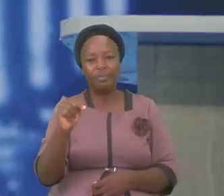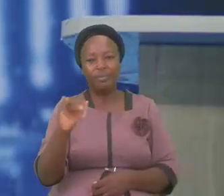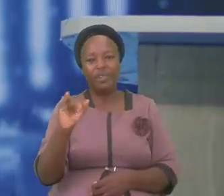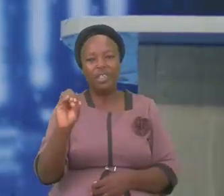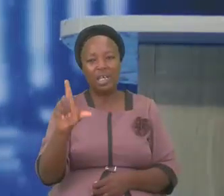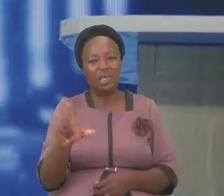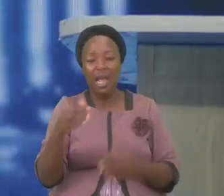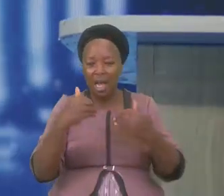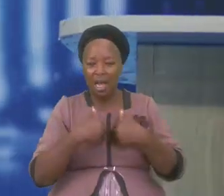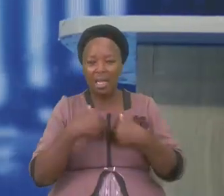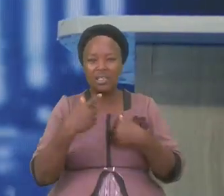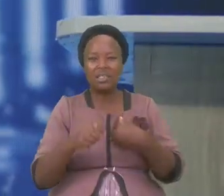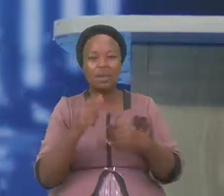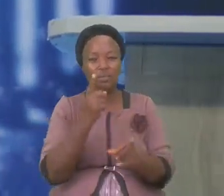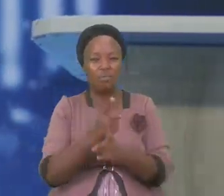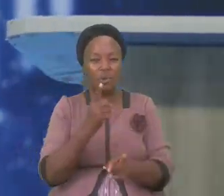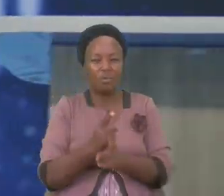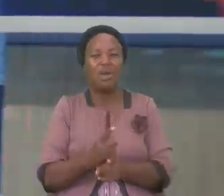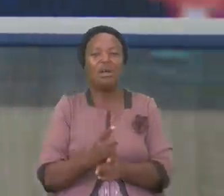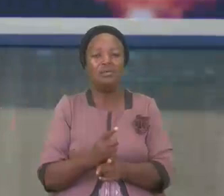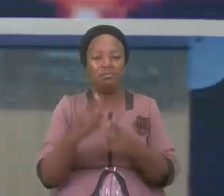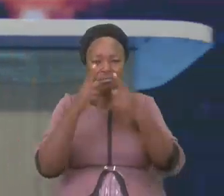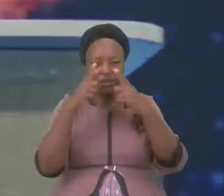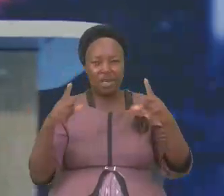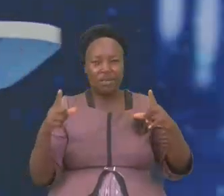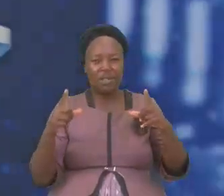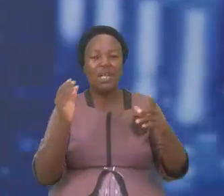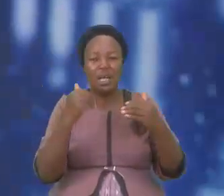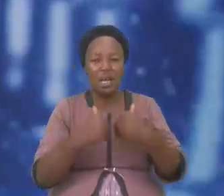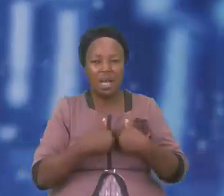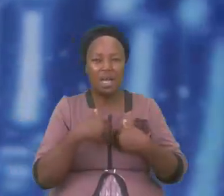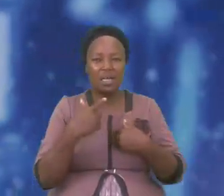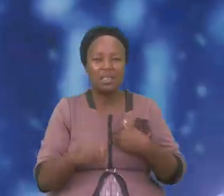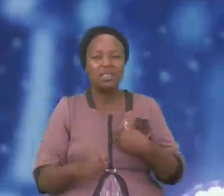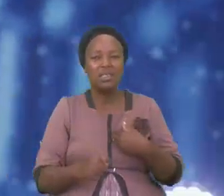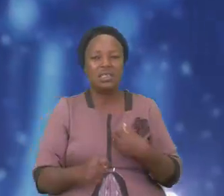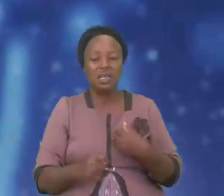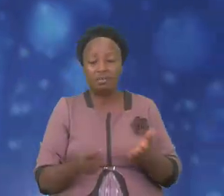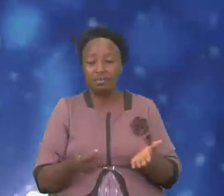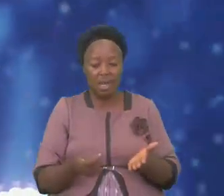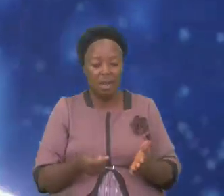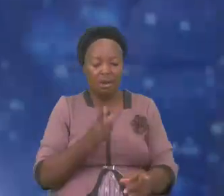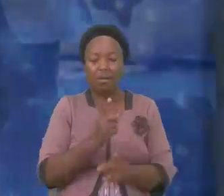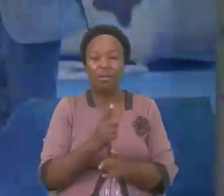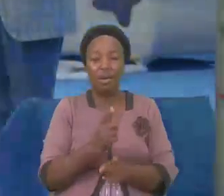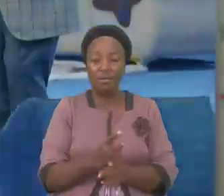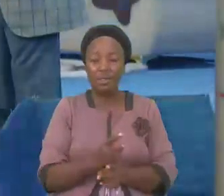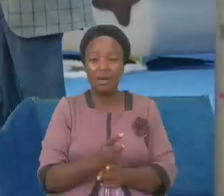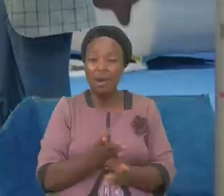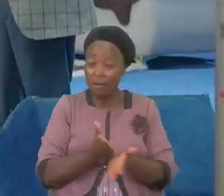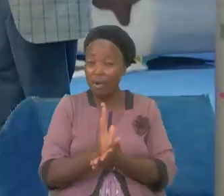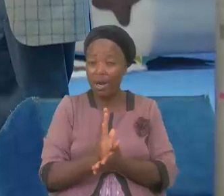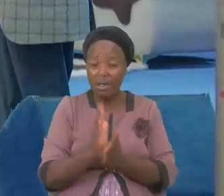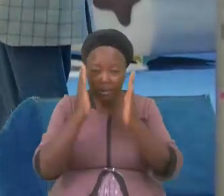right perspective. Now, all those people, they didn't call that thing defilement. They called it